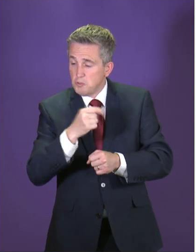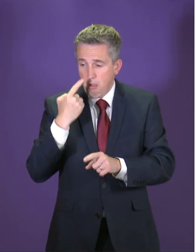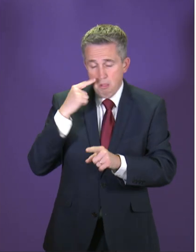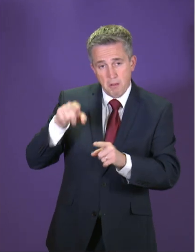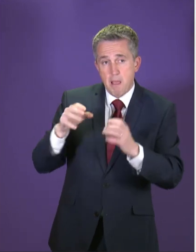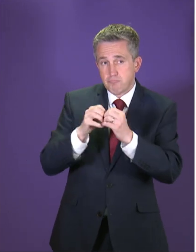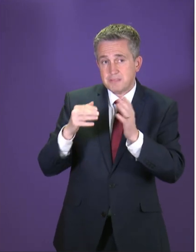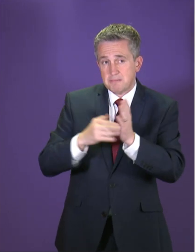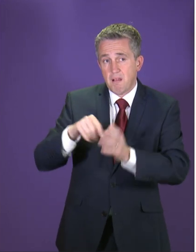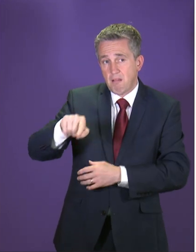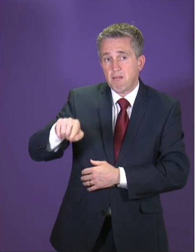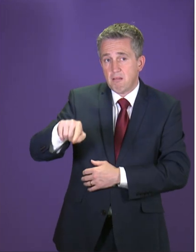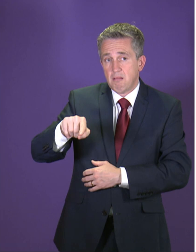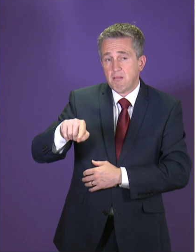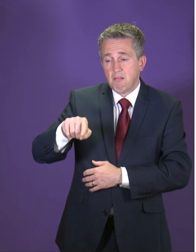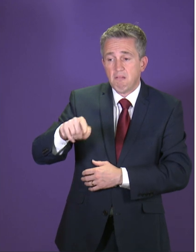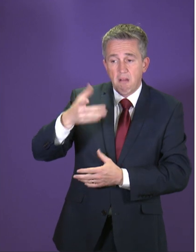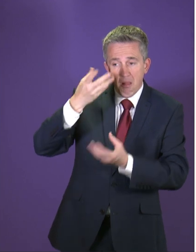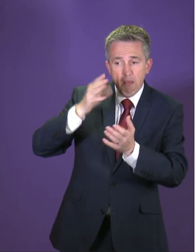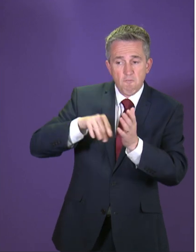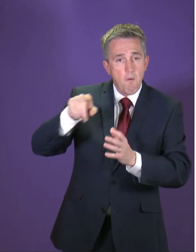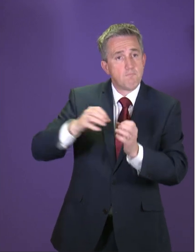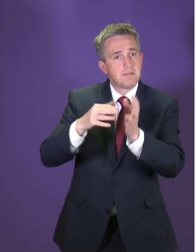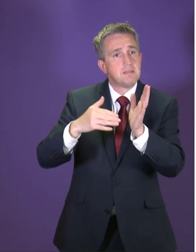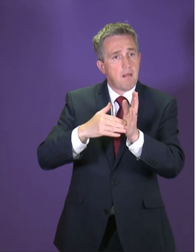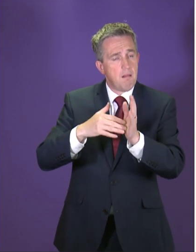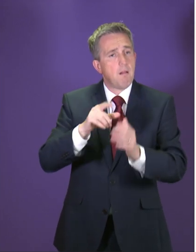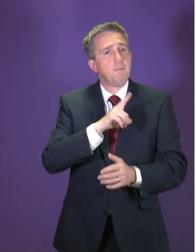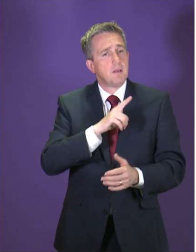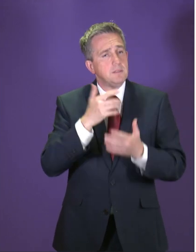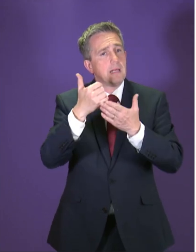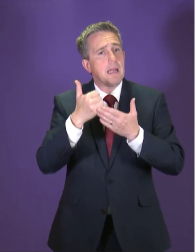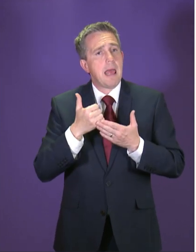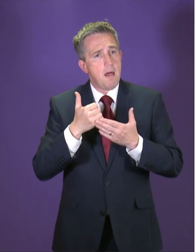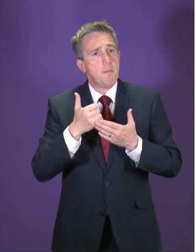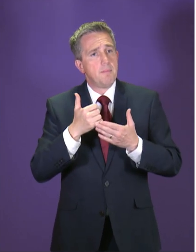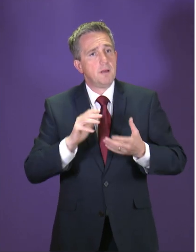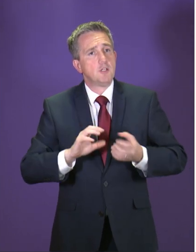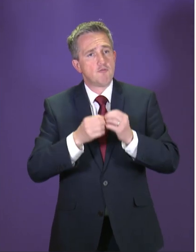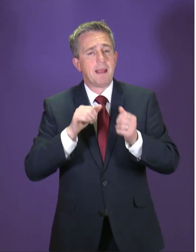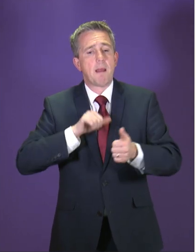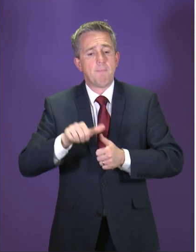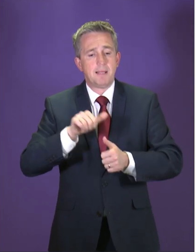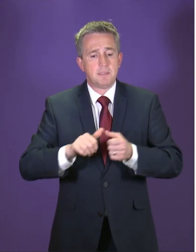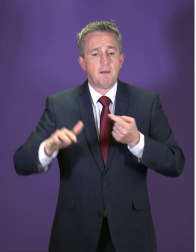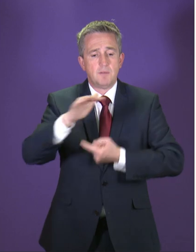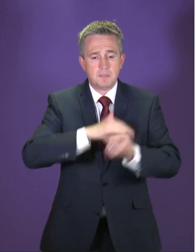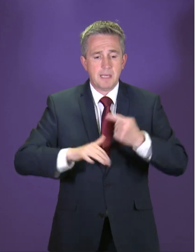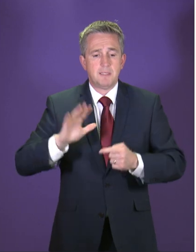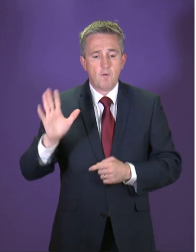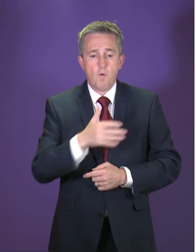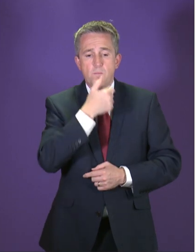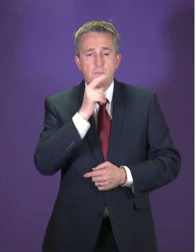same, because it's a way to face the challenge of creating a better society for